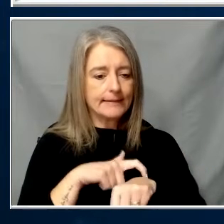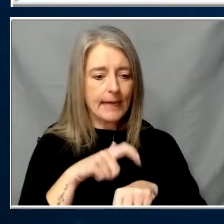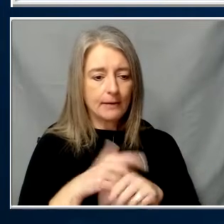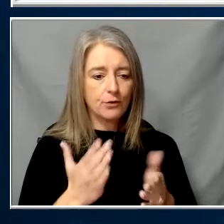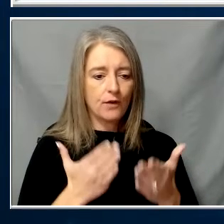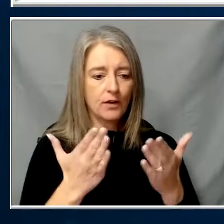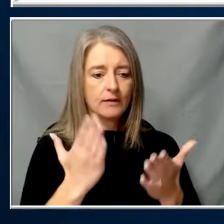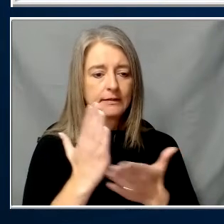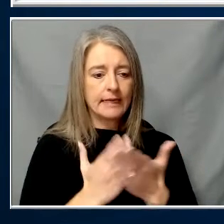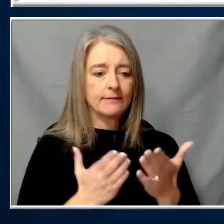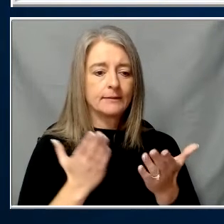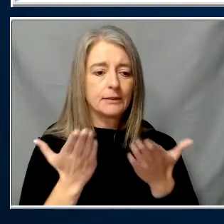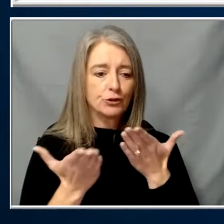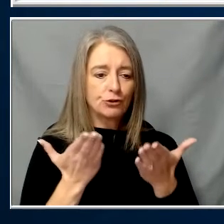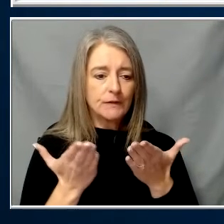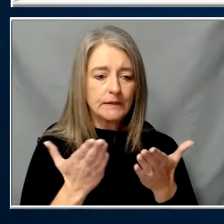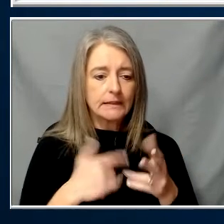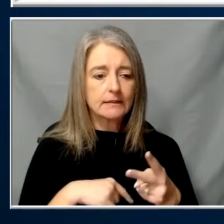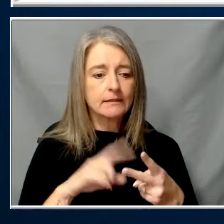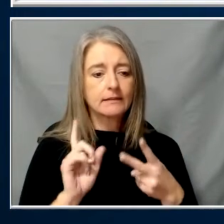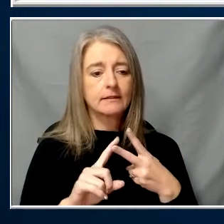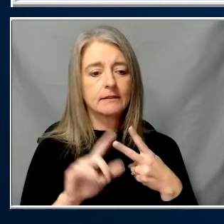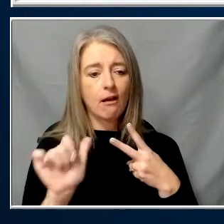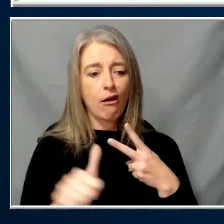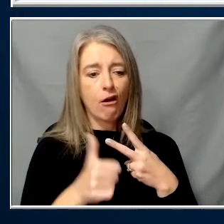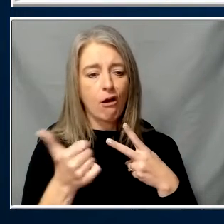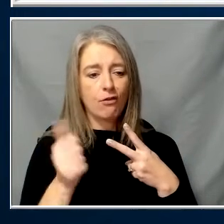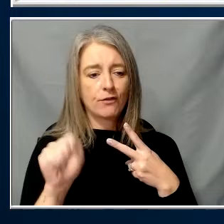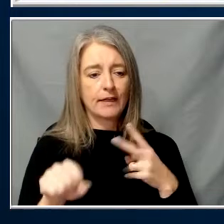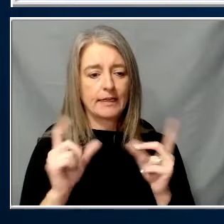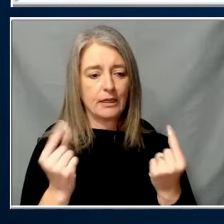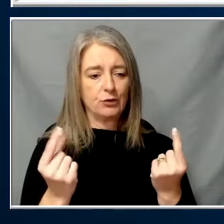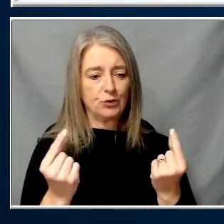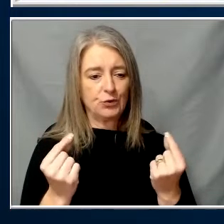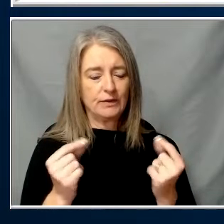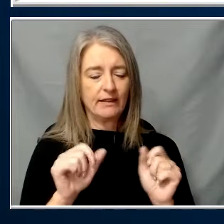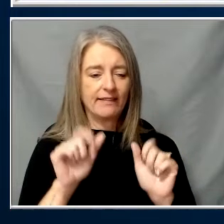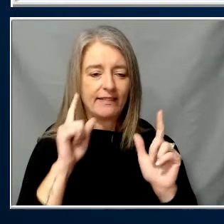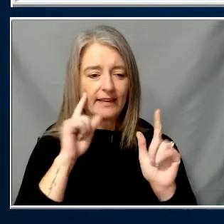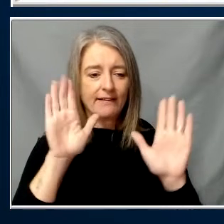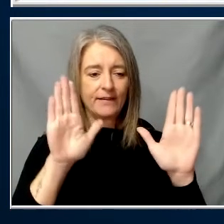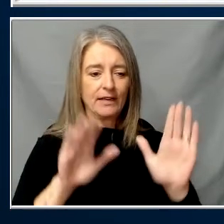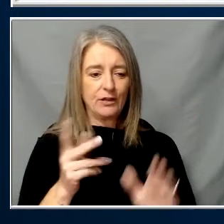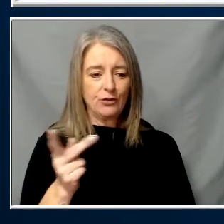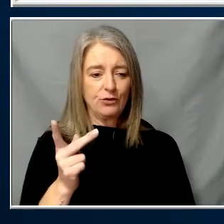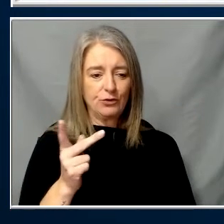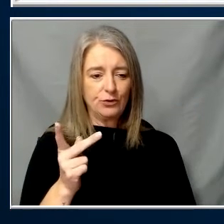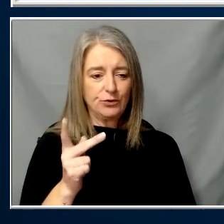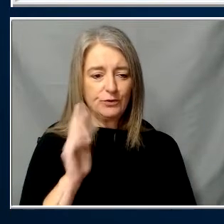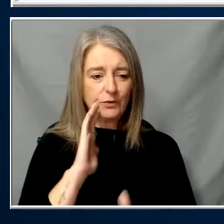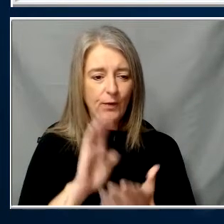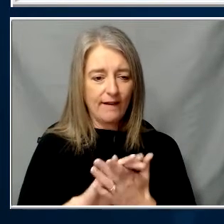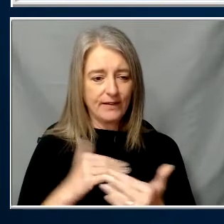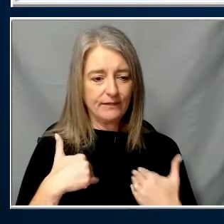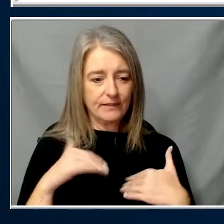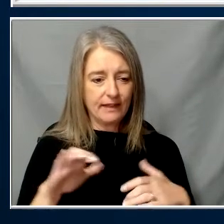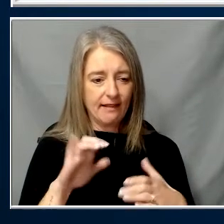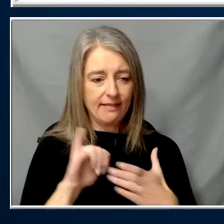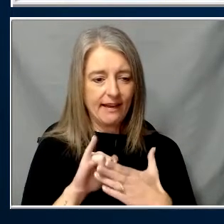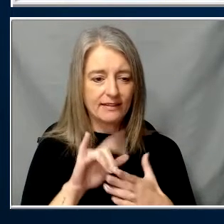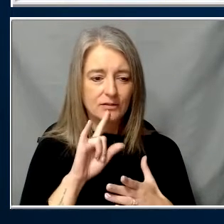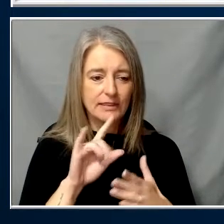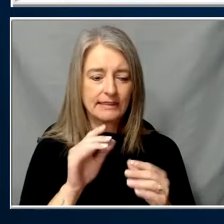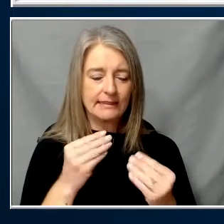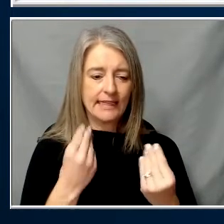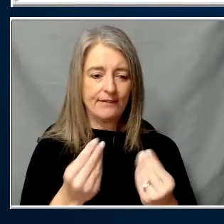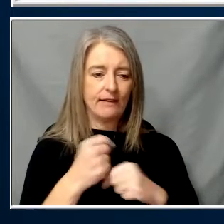have services and other things that they can do. So I think that's fantastic that you and Andrea have done this, giving folks this platform.